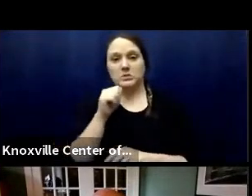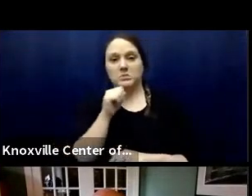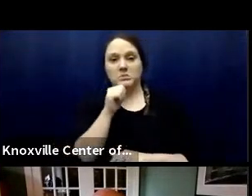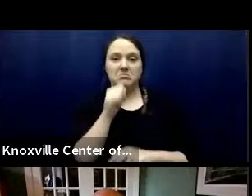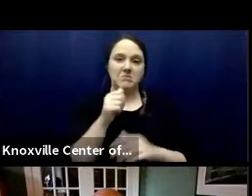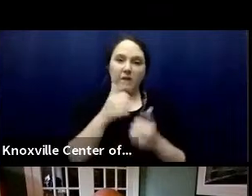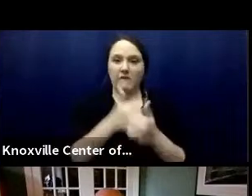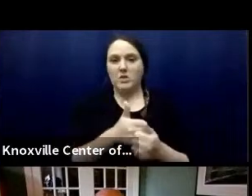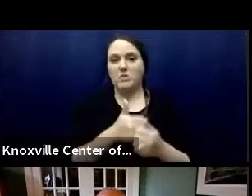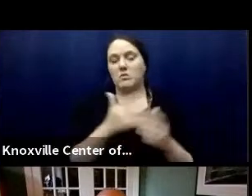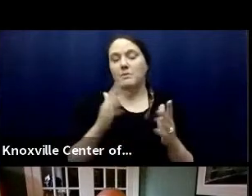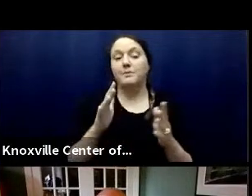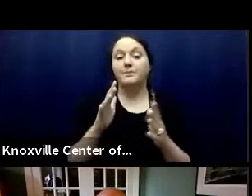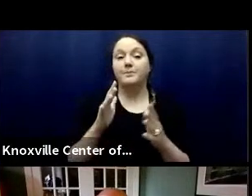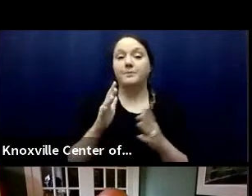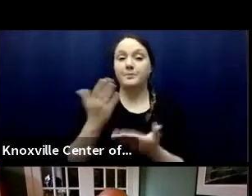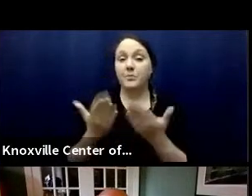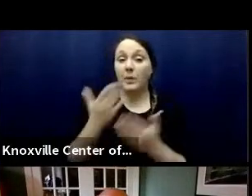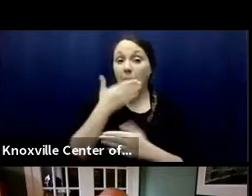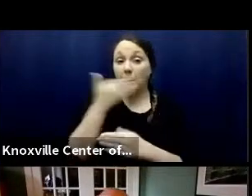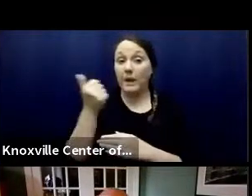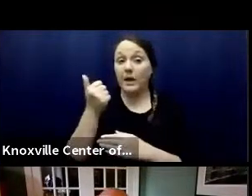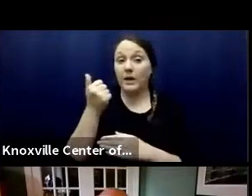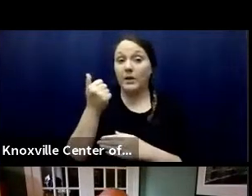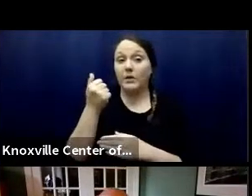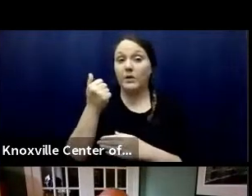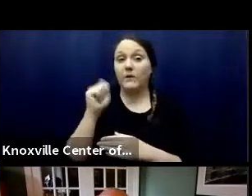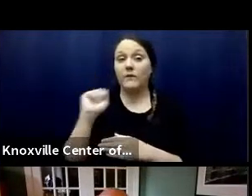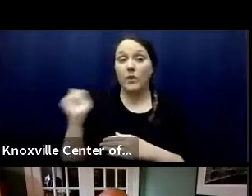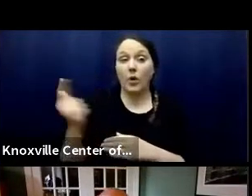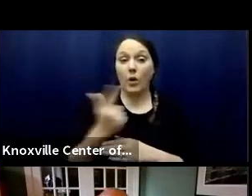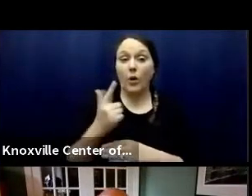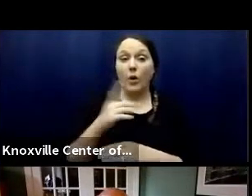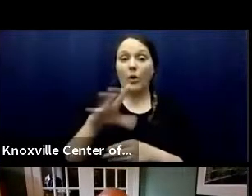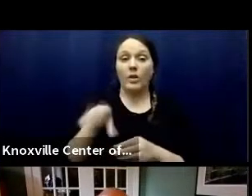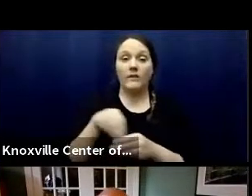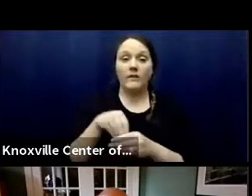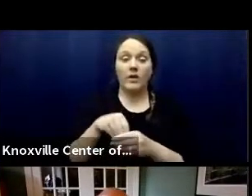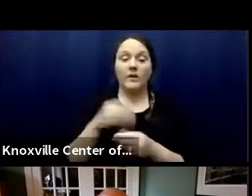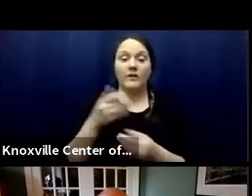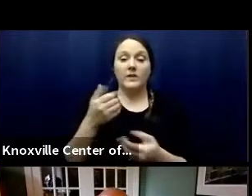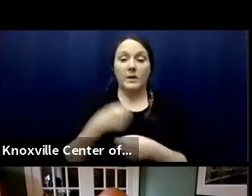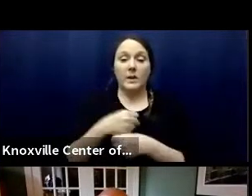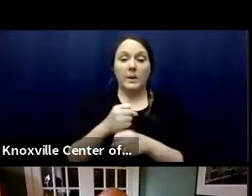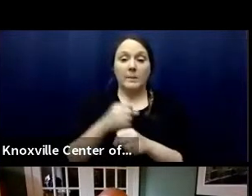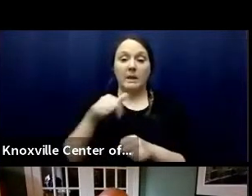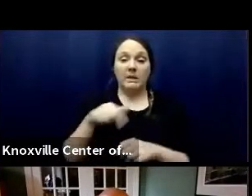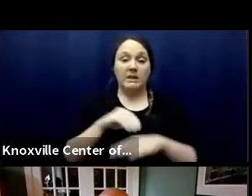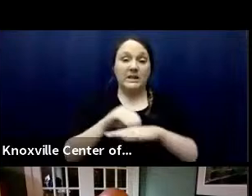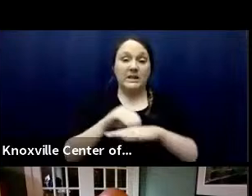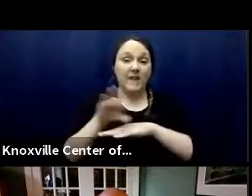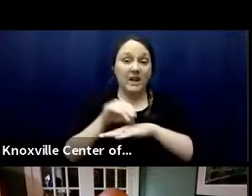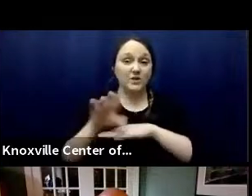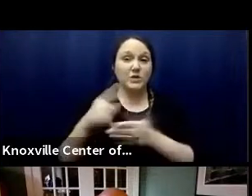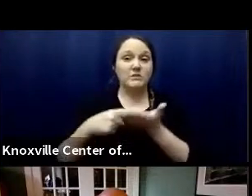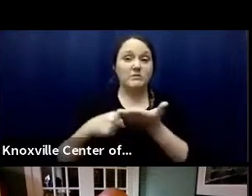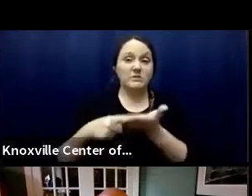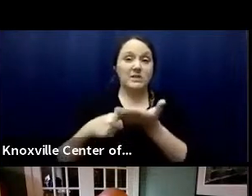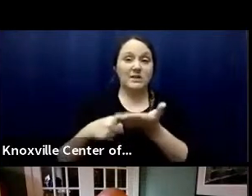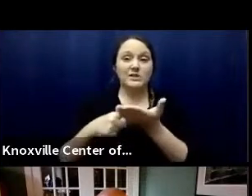be better for all involved to make this an advisory discussion rather than a